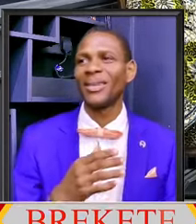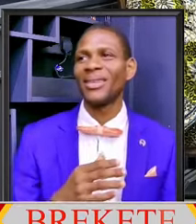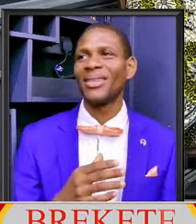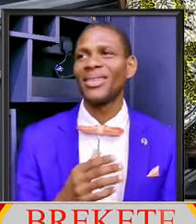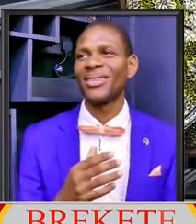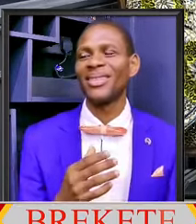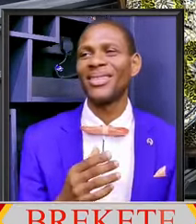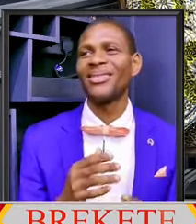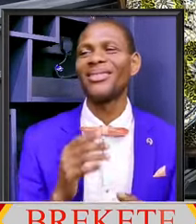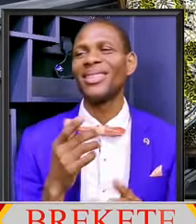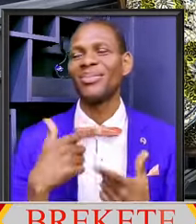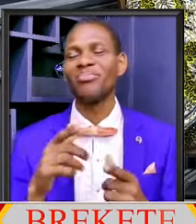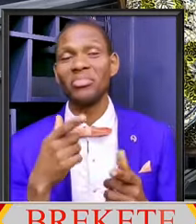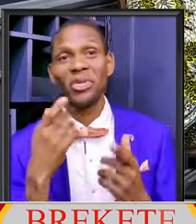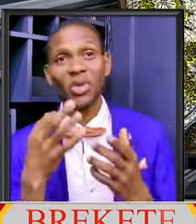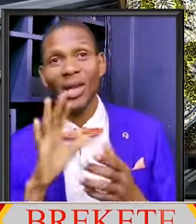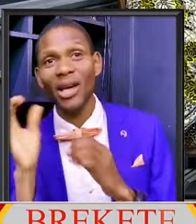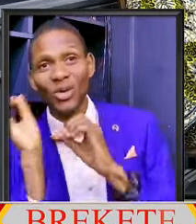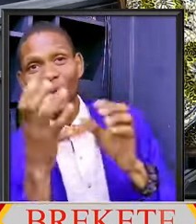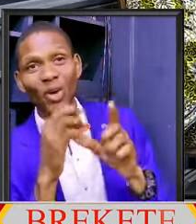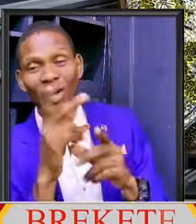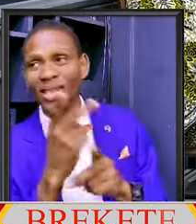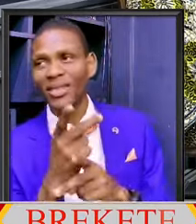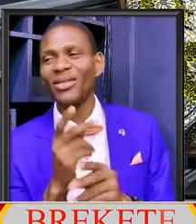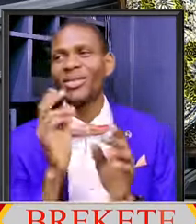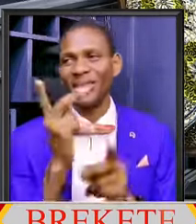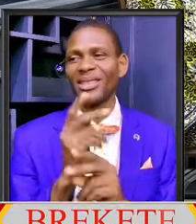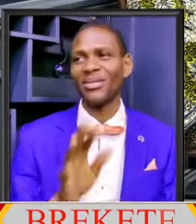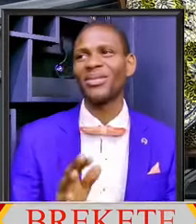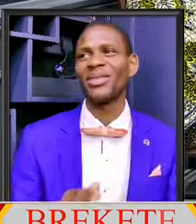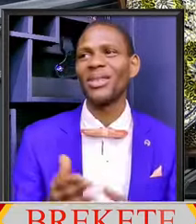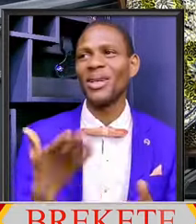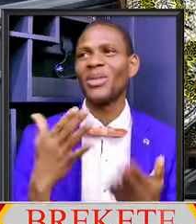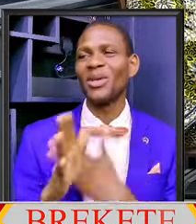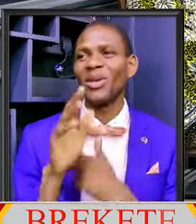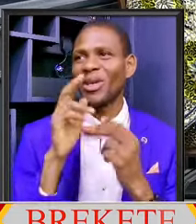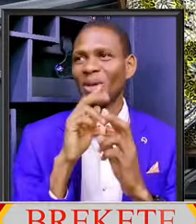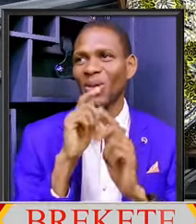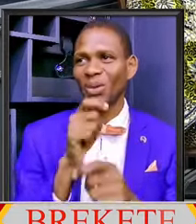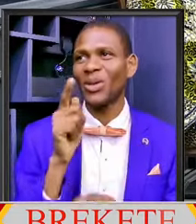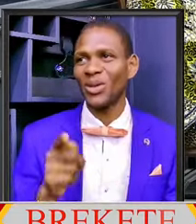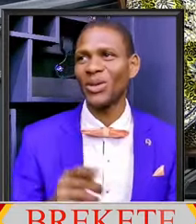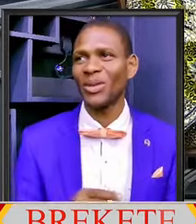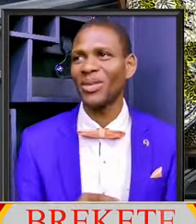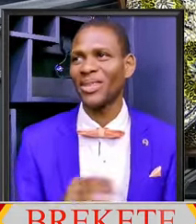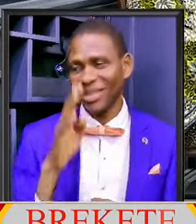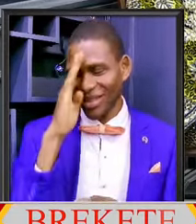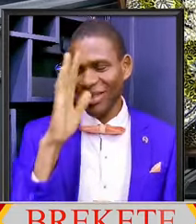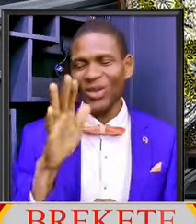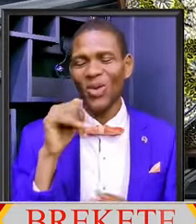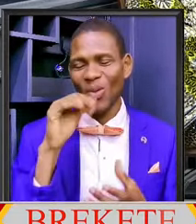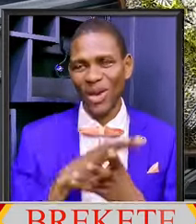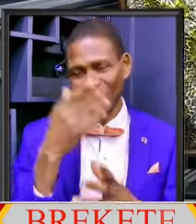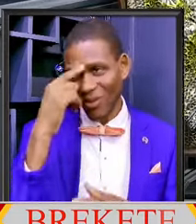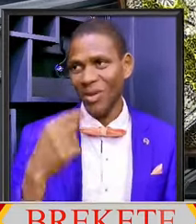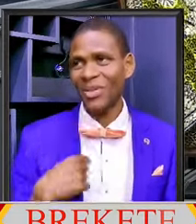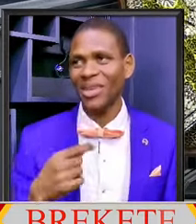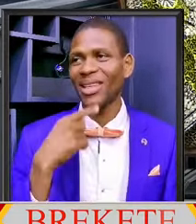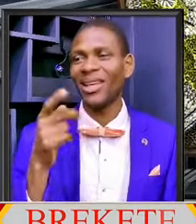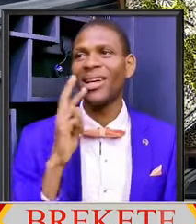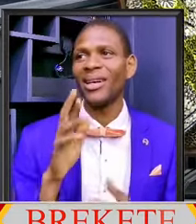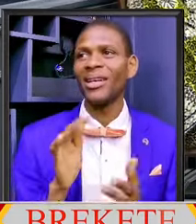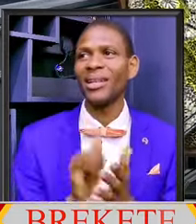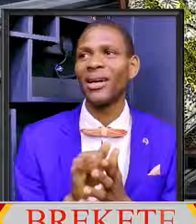May I throw him? May I keep him? Okay. Please, may God reward you. Greet your wife for me. Tell